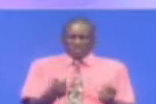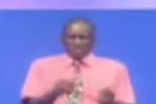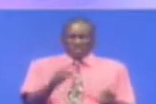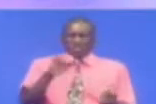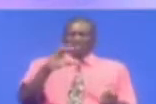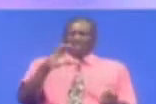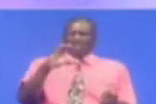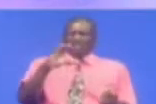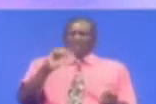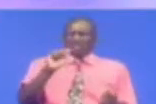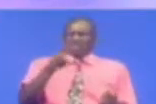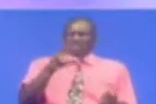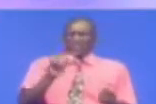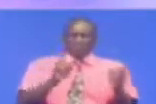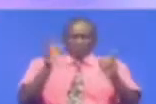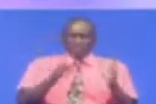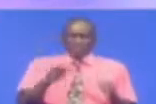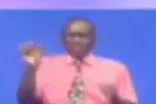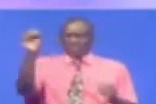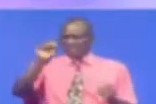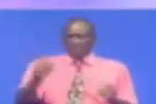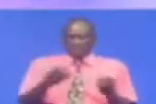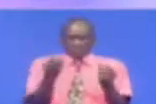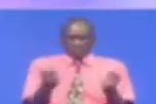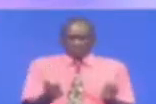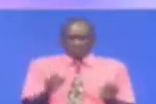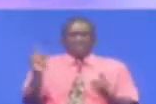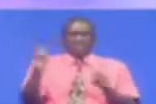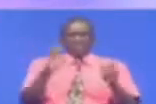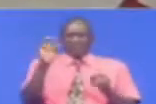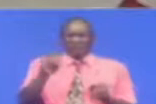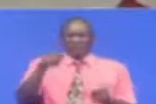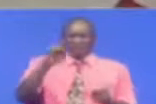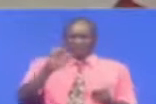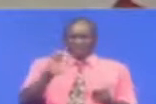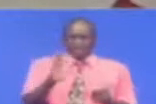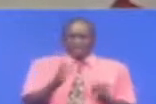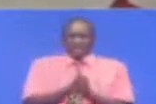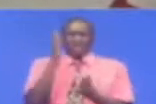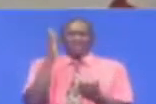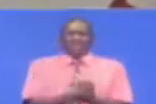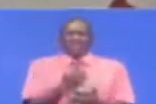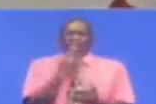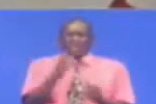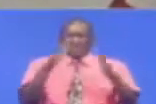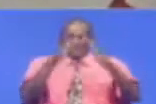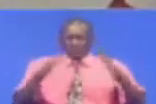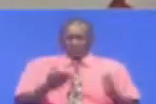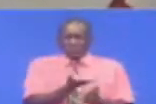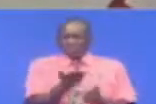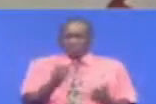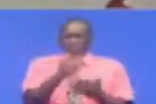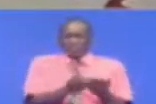Tours, Sapphire Solutions, Safaricom PLC, and indeed Red House. Those are, were some